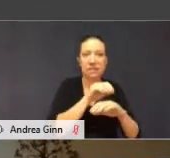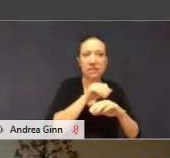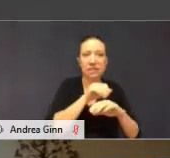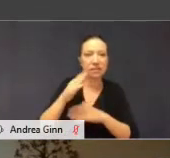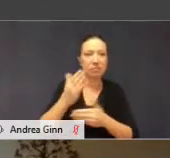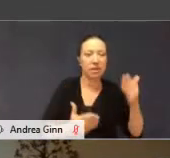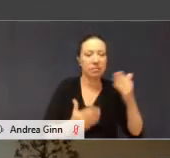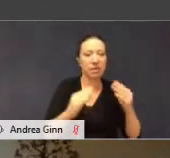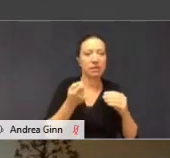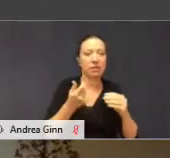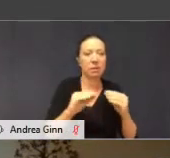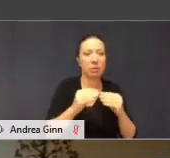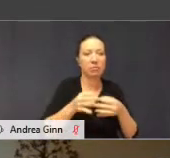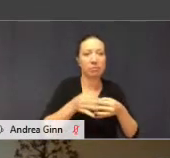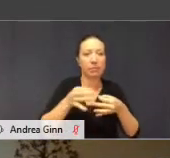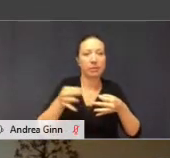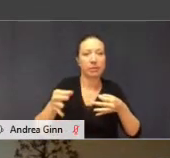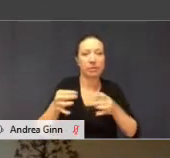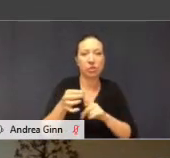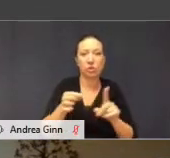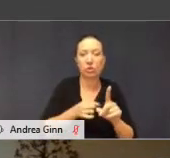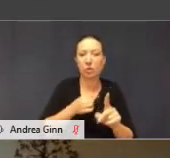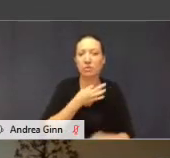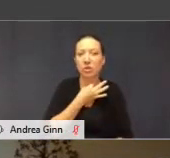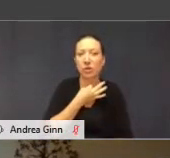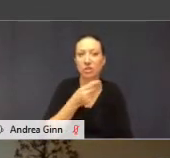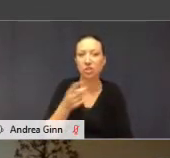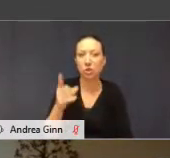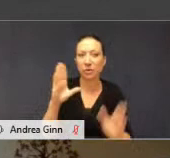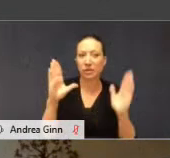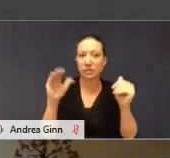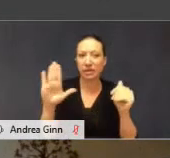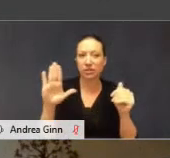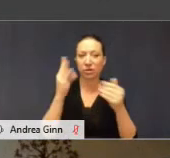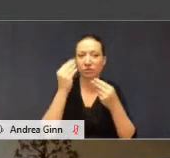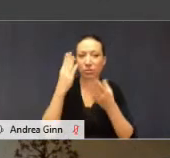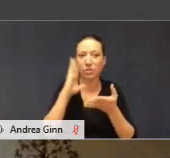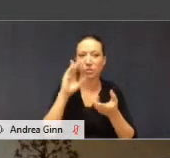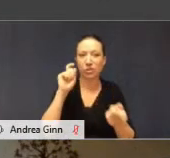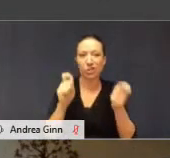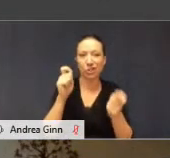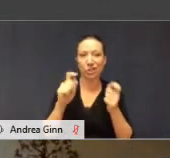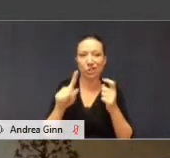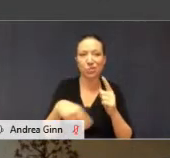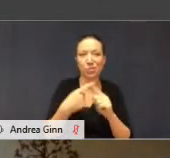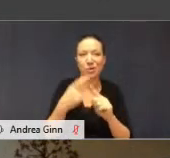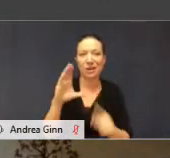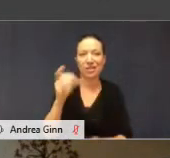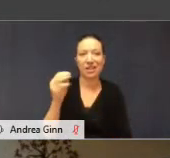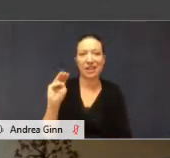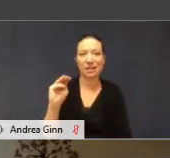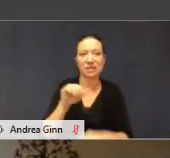have now change a bit as claims get caught up?